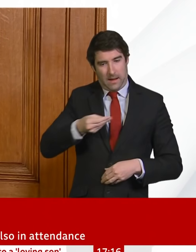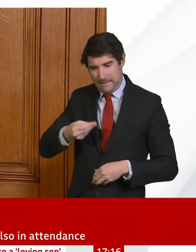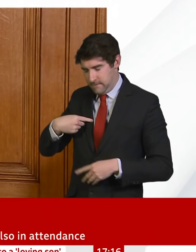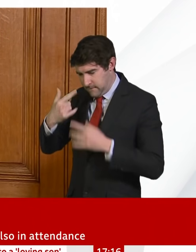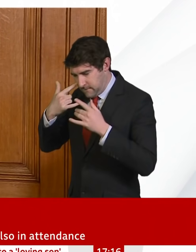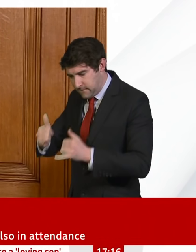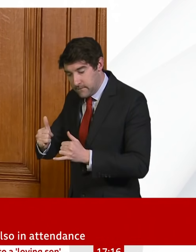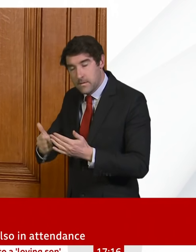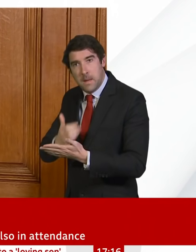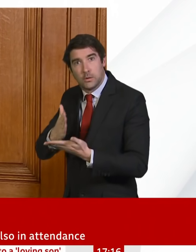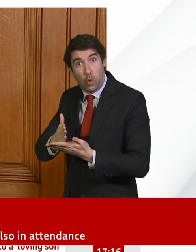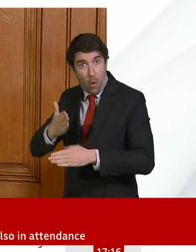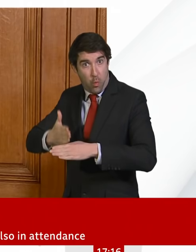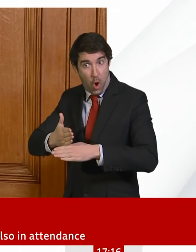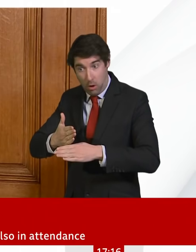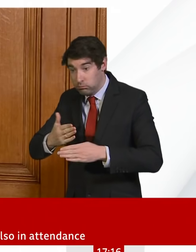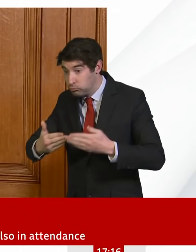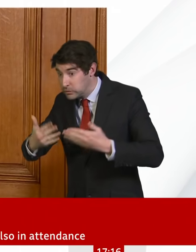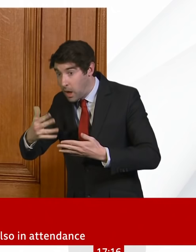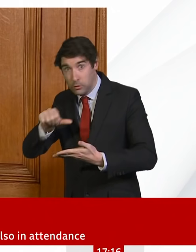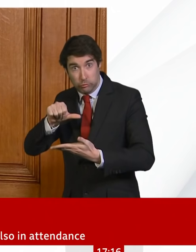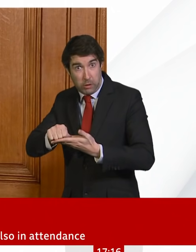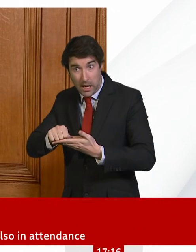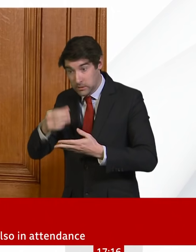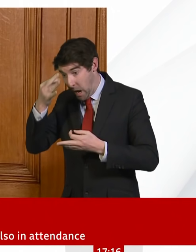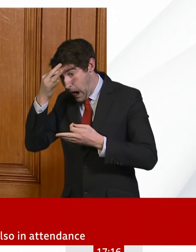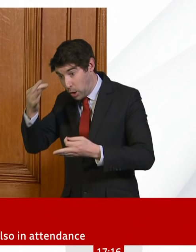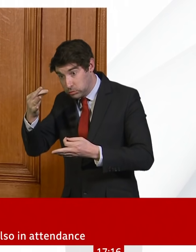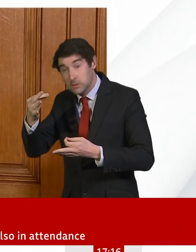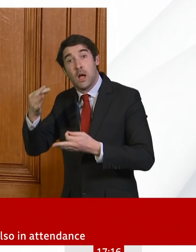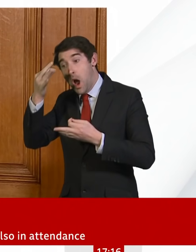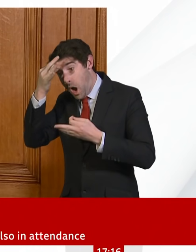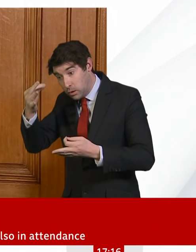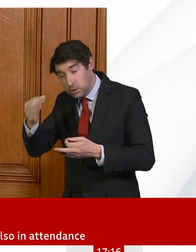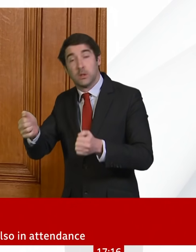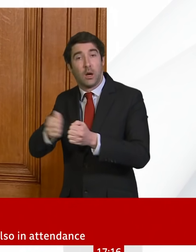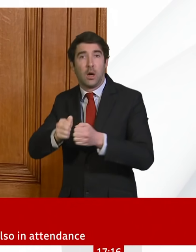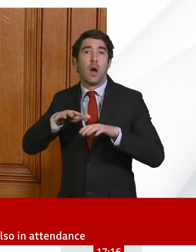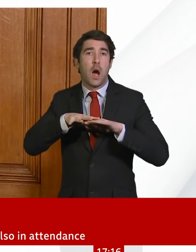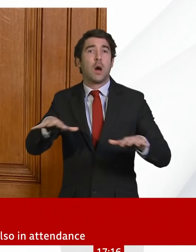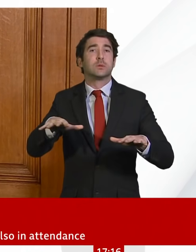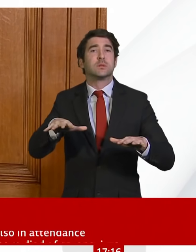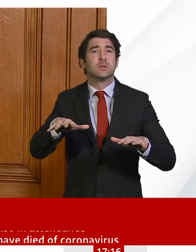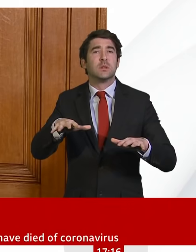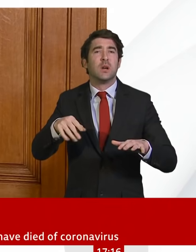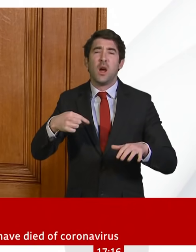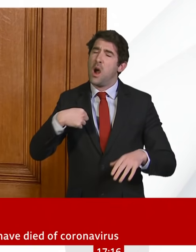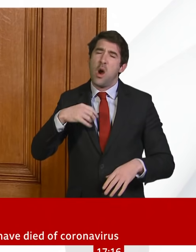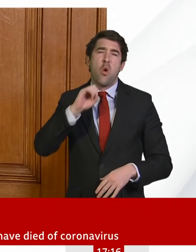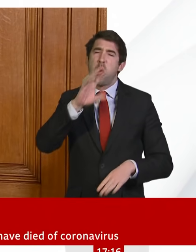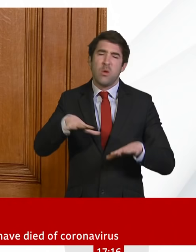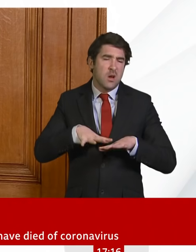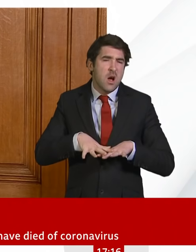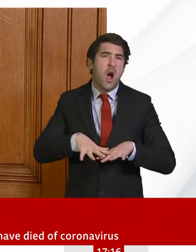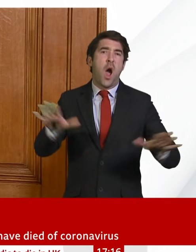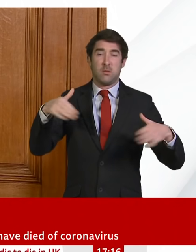whether those tests are also valid. And we are very pleased about that. So I would say, Robert, as soon as we can, we want to be out